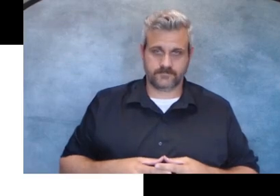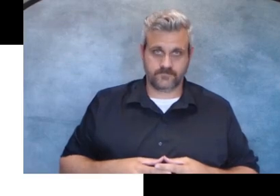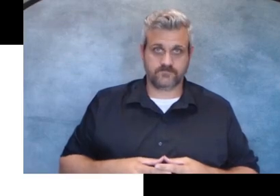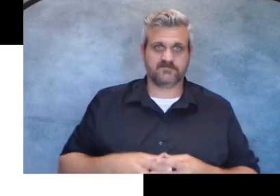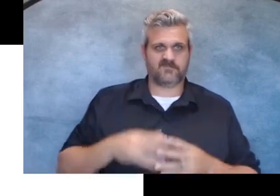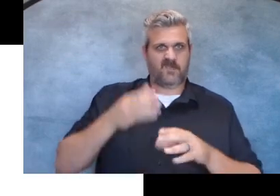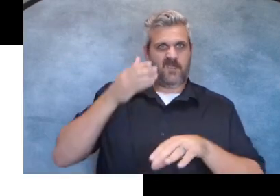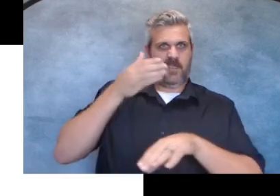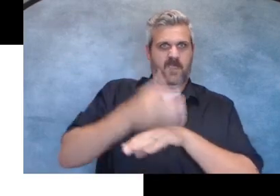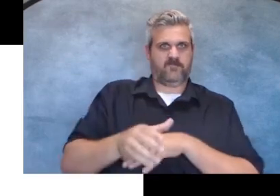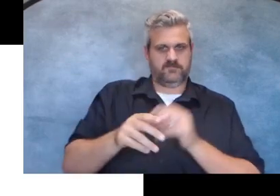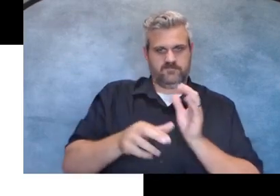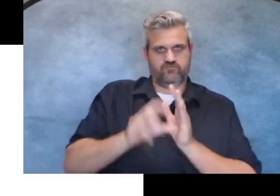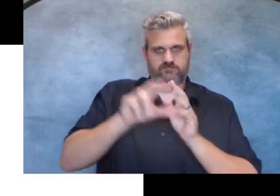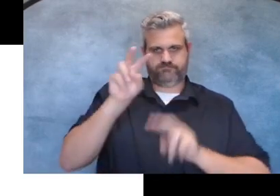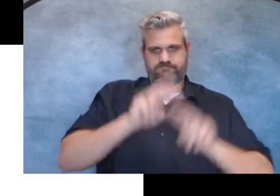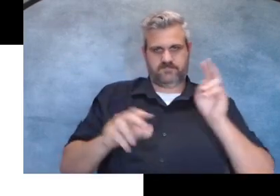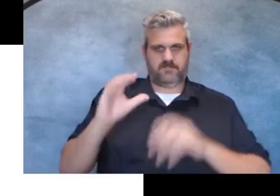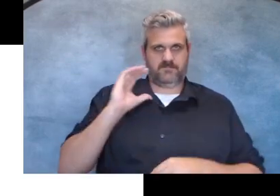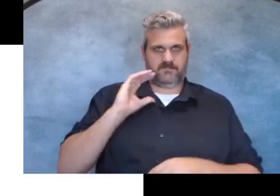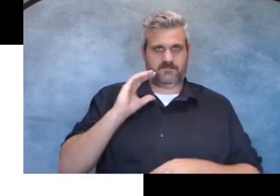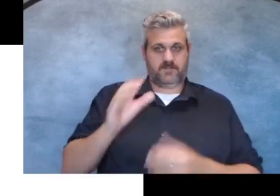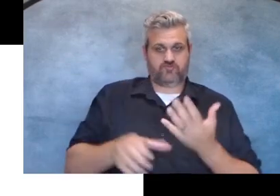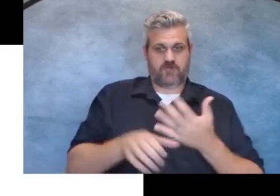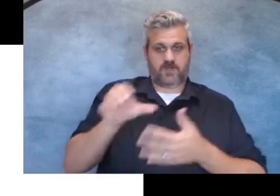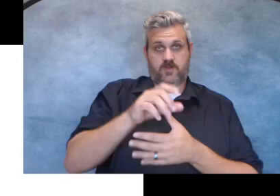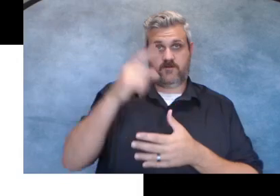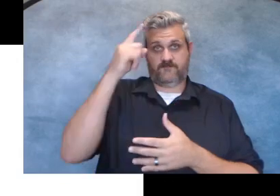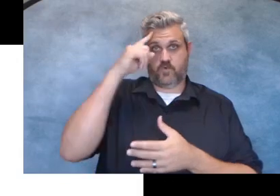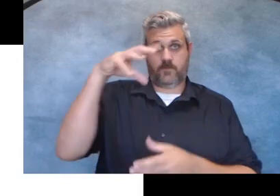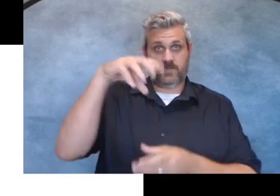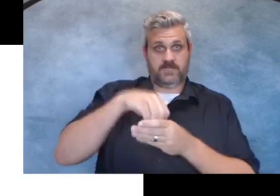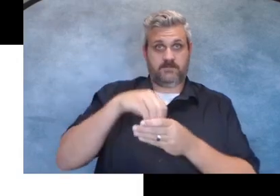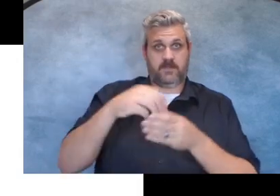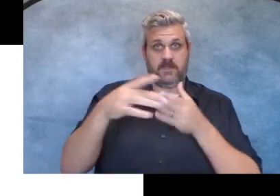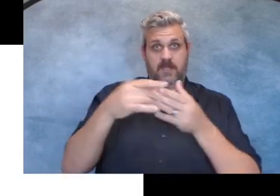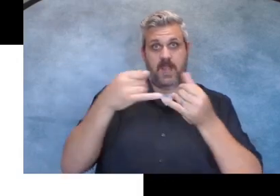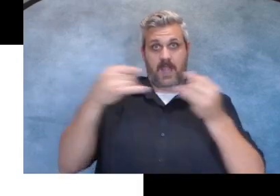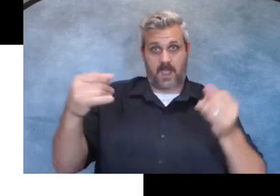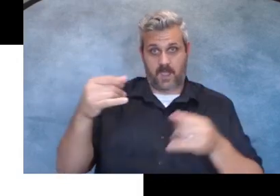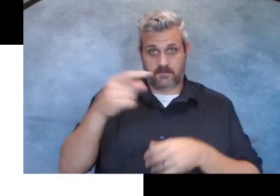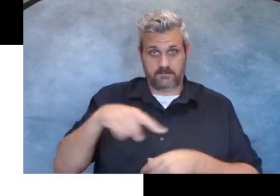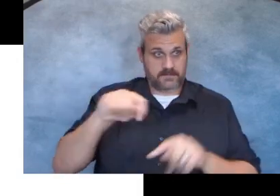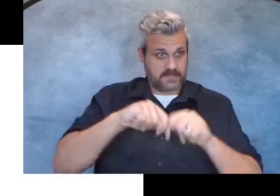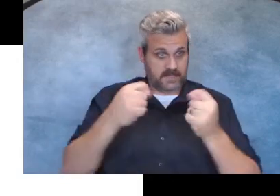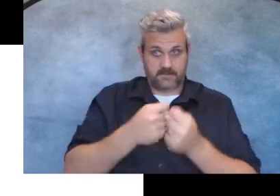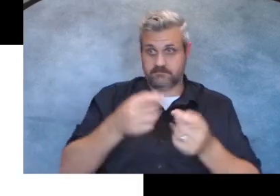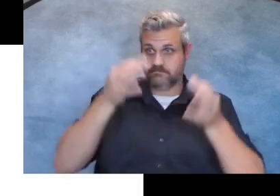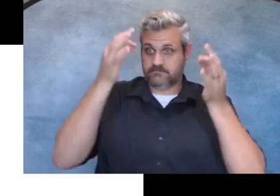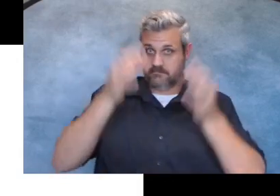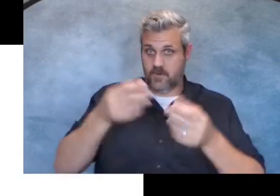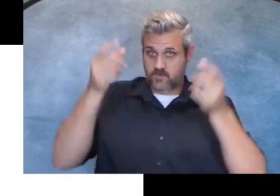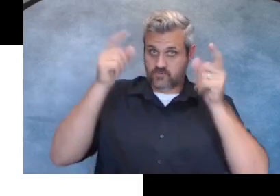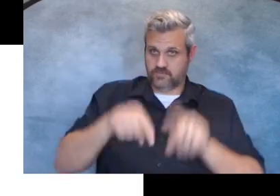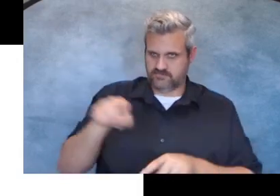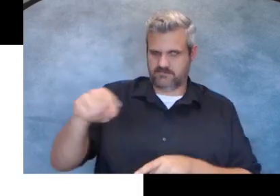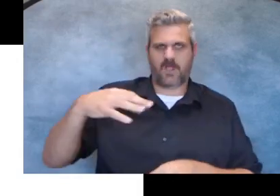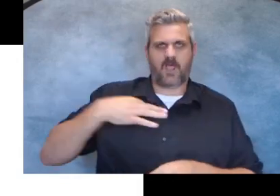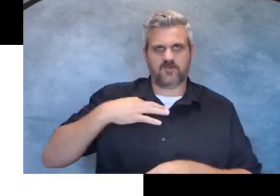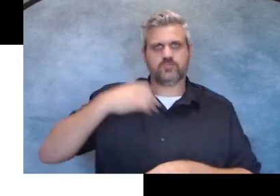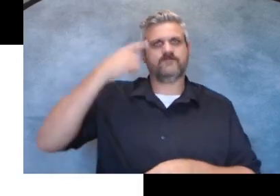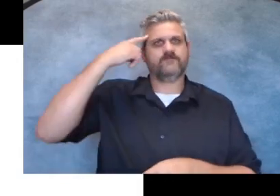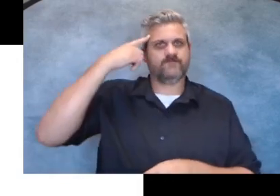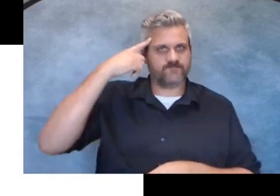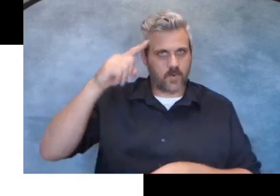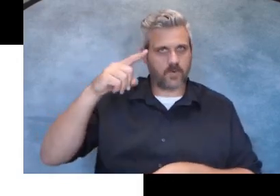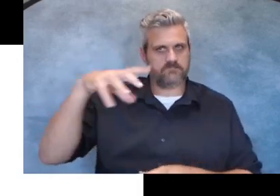After reviewing all criteria for the participation guidelines, if the ARC agrees that the student is eligible for participation in the alternate